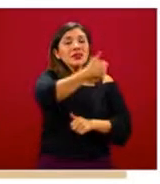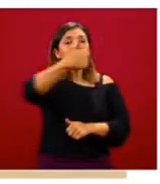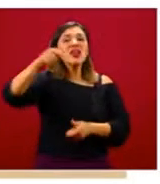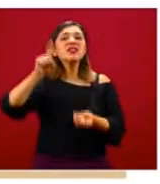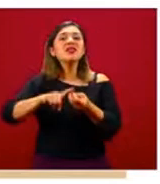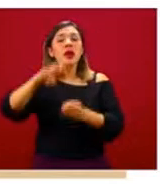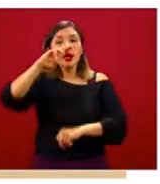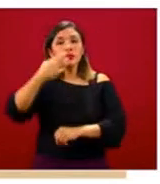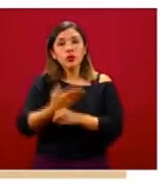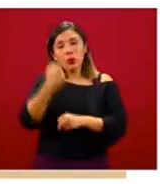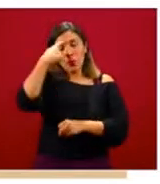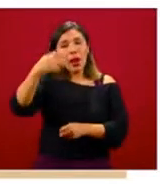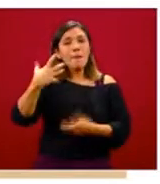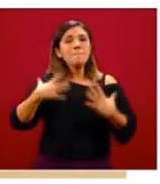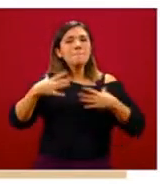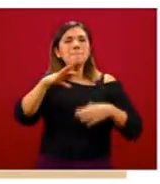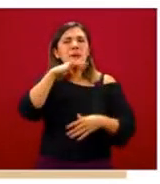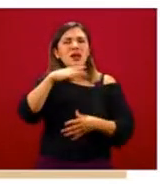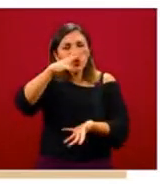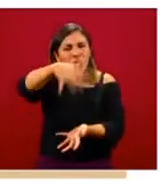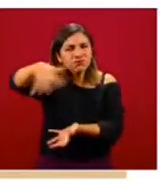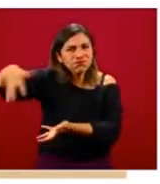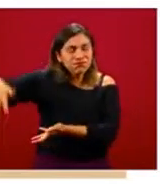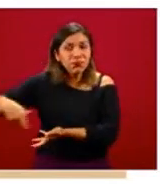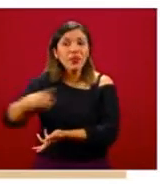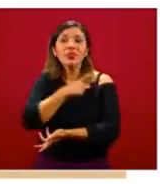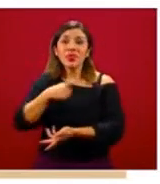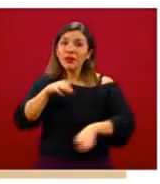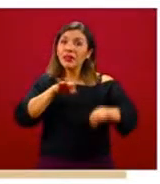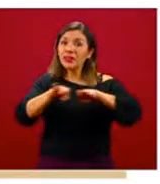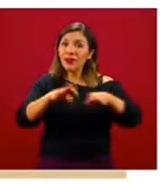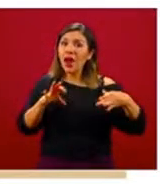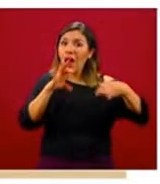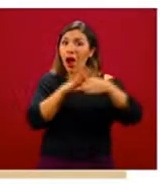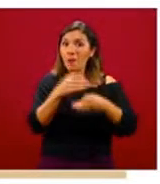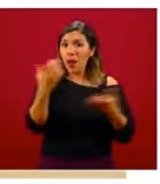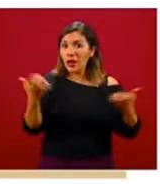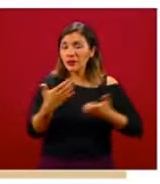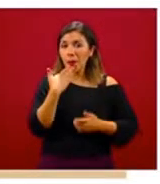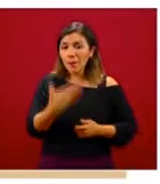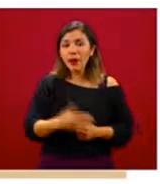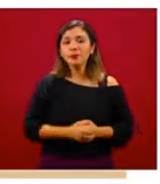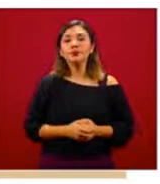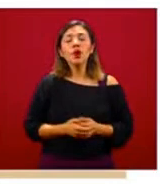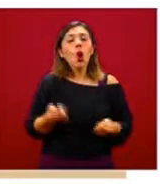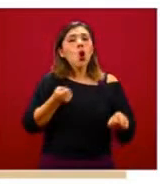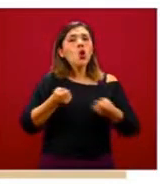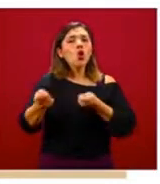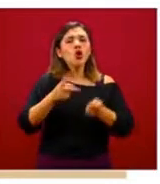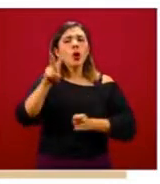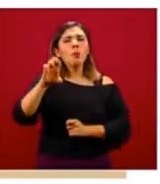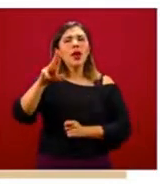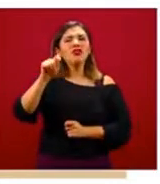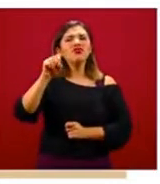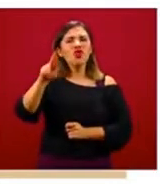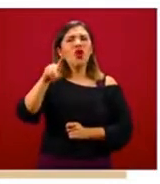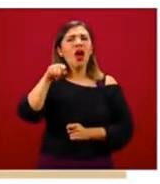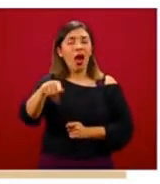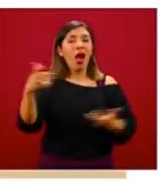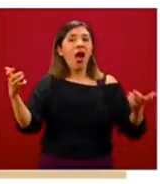basic cleaning and sanitization in public places. To control